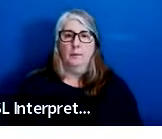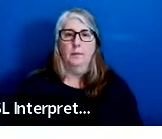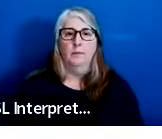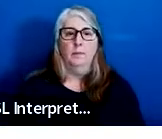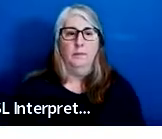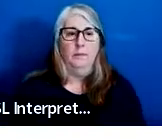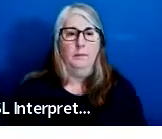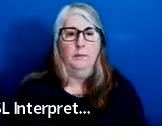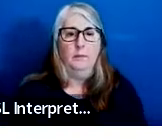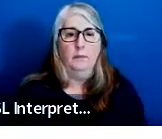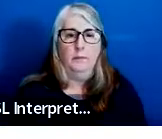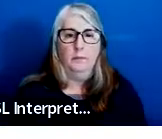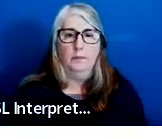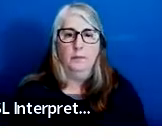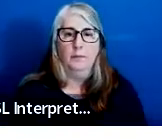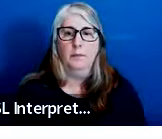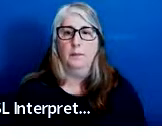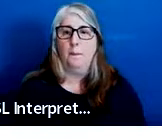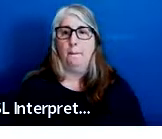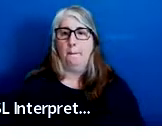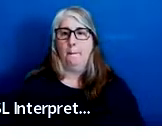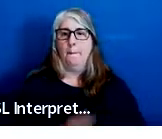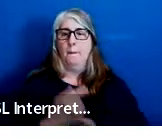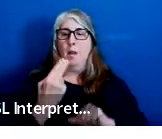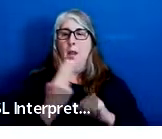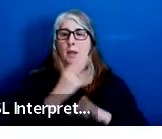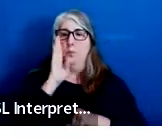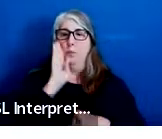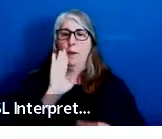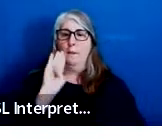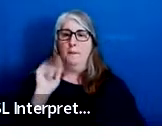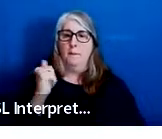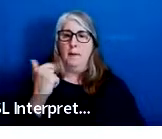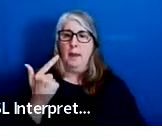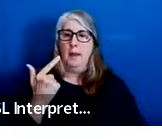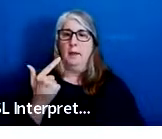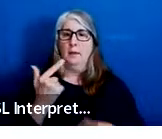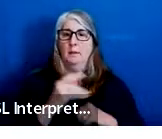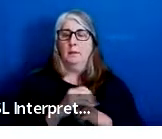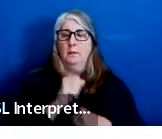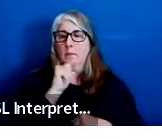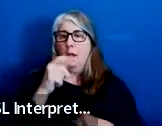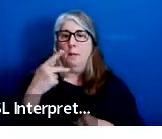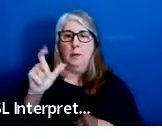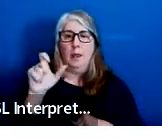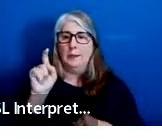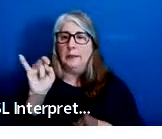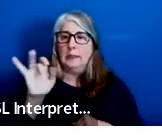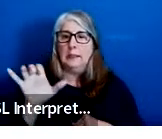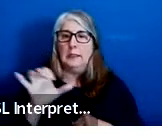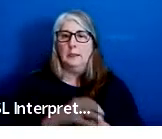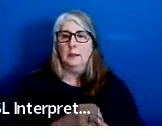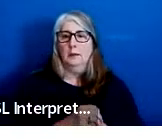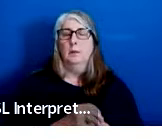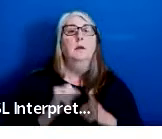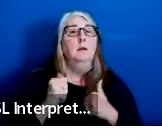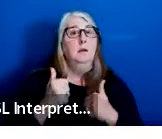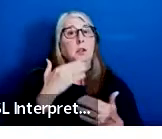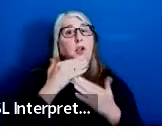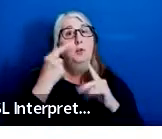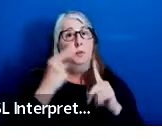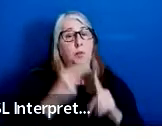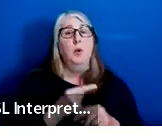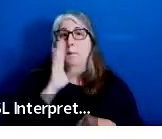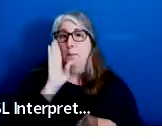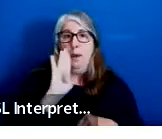I use brown bags from grocery stores for the green cart. I choose to get brown bags instead of plastic bags from grocery stores. That's a great point. You can utilize